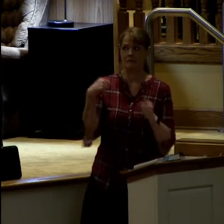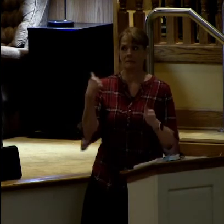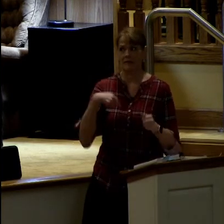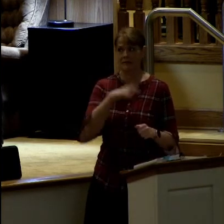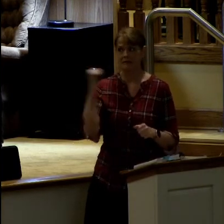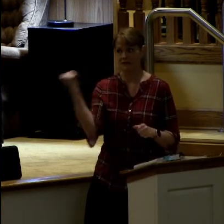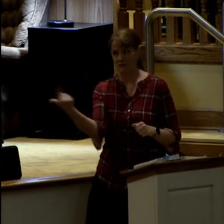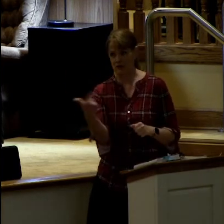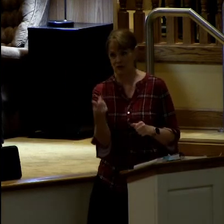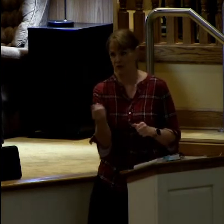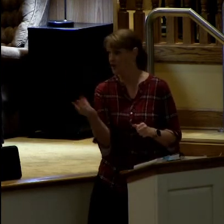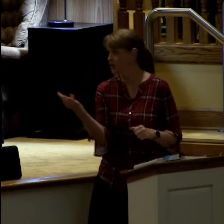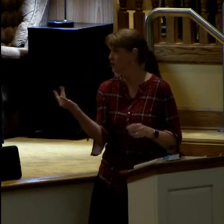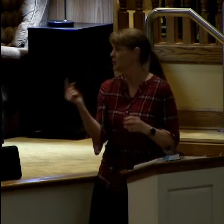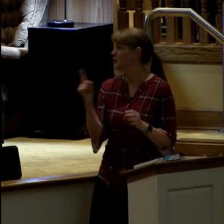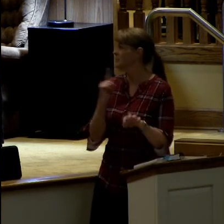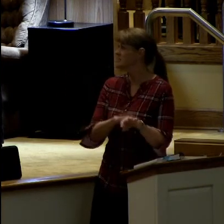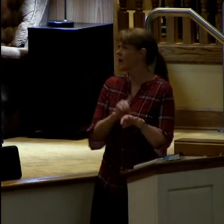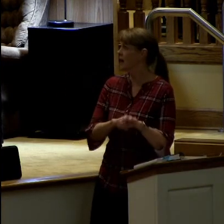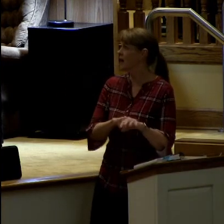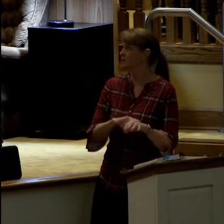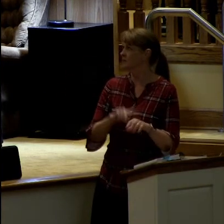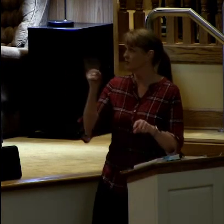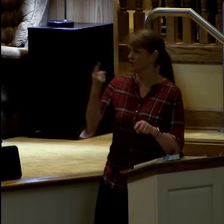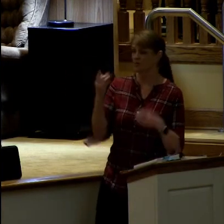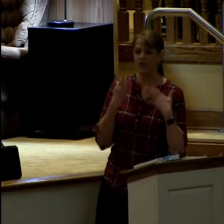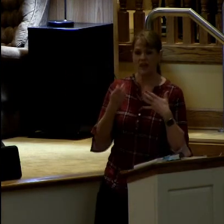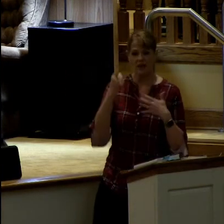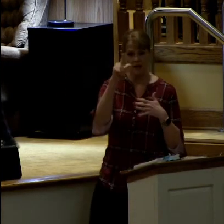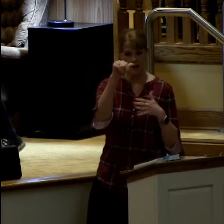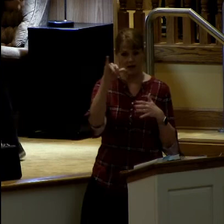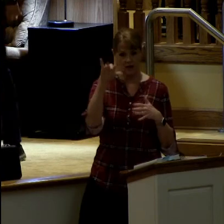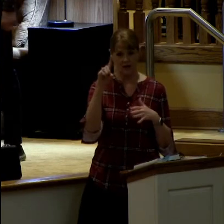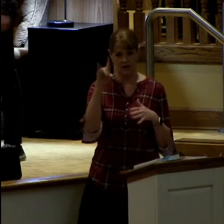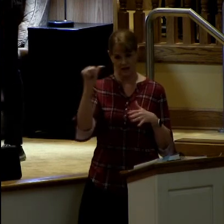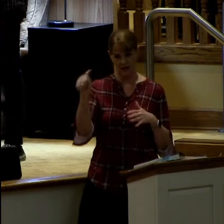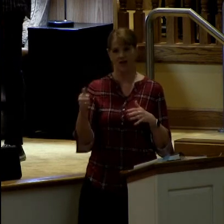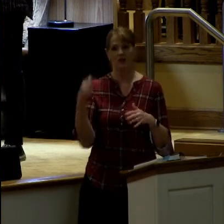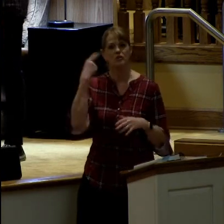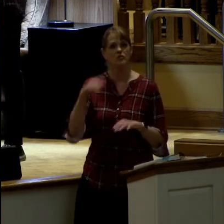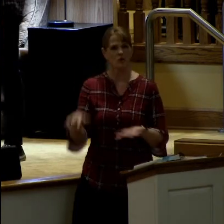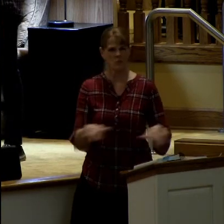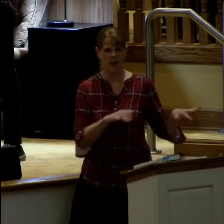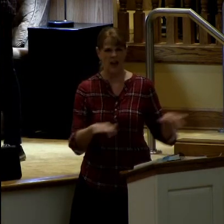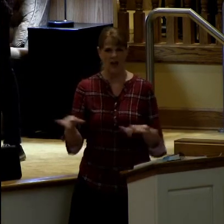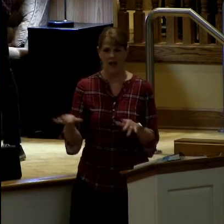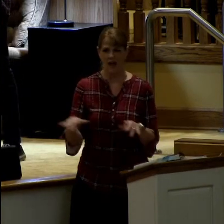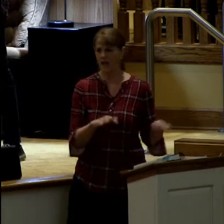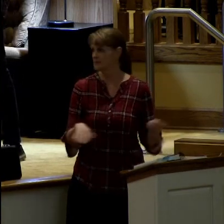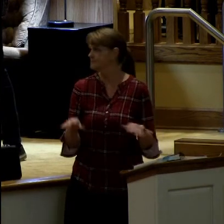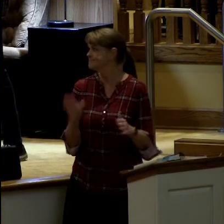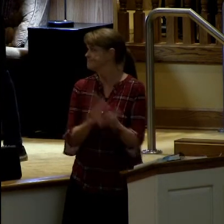the opportunity to. But first, we want to thank Miss Lydia for all she did for us on the piano and everything.